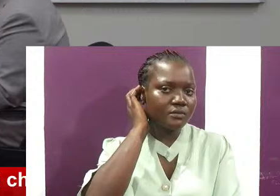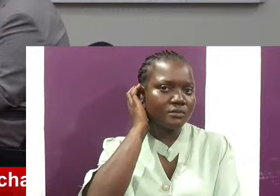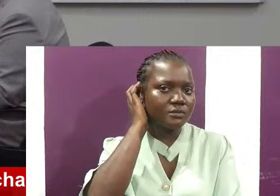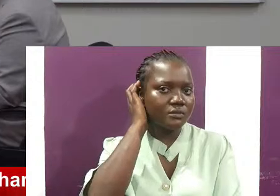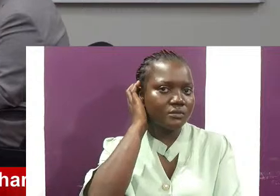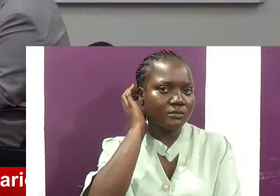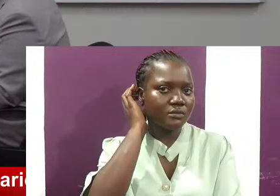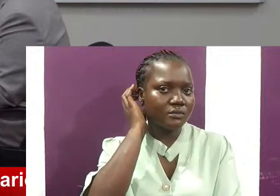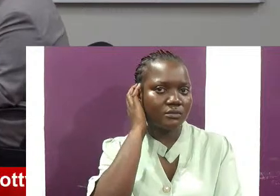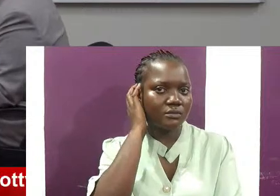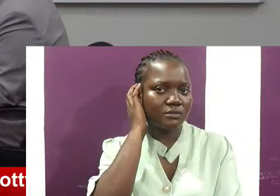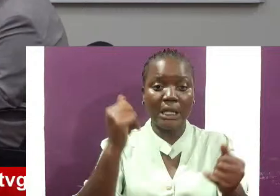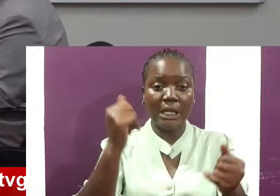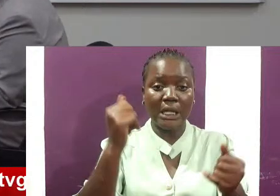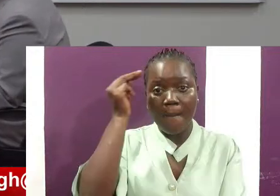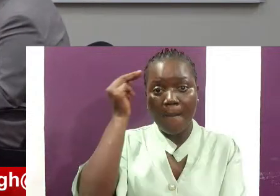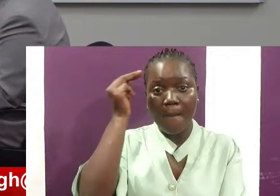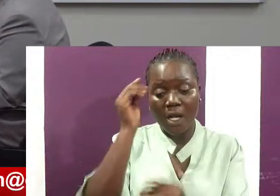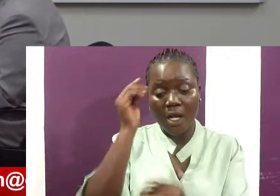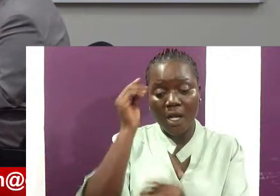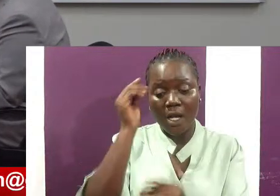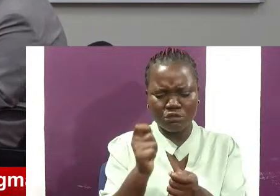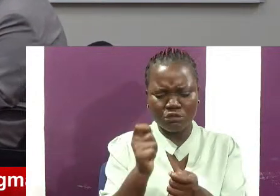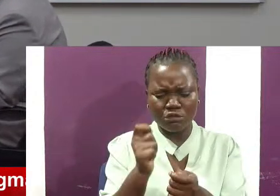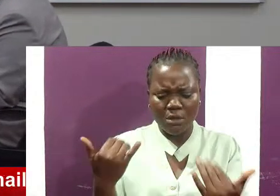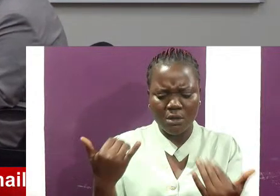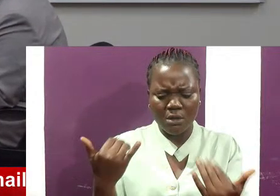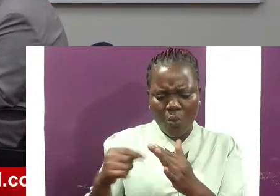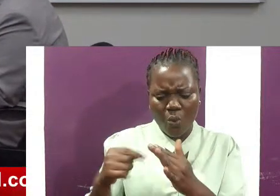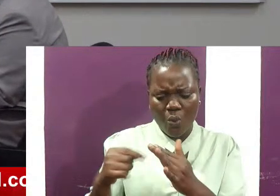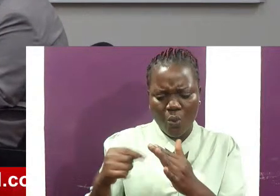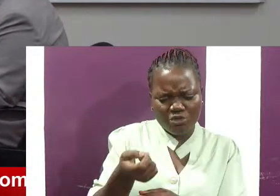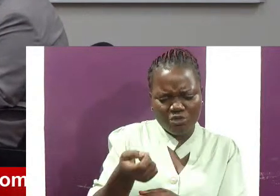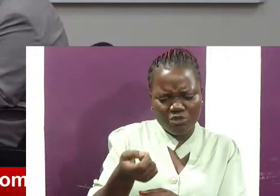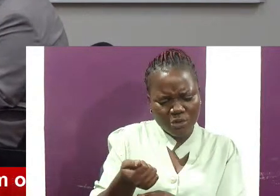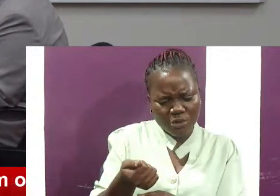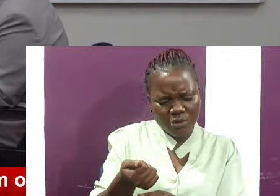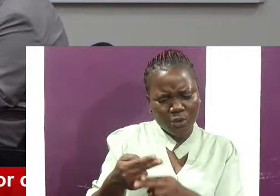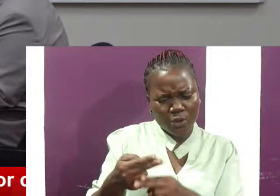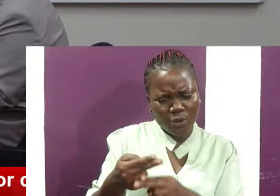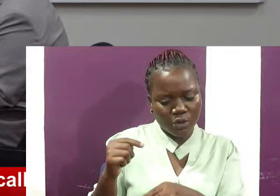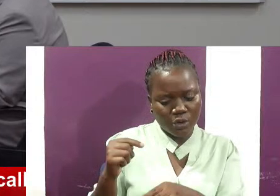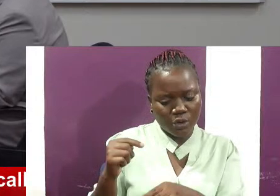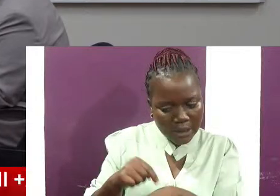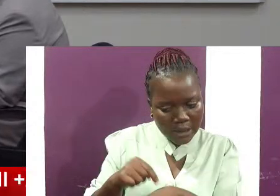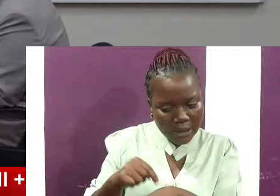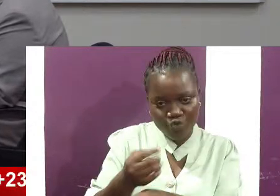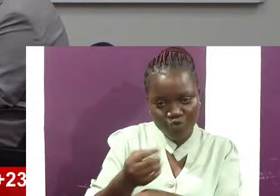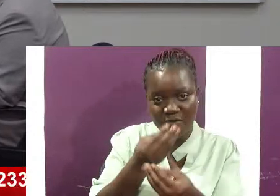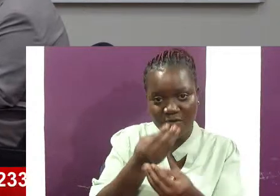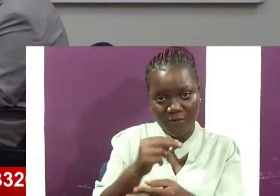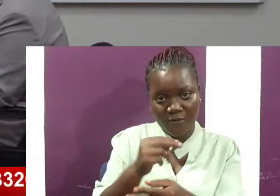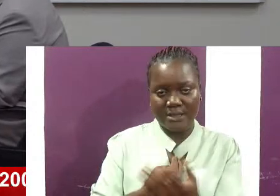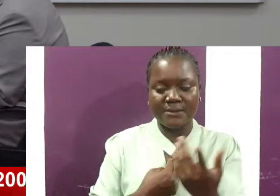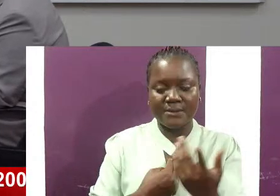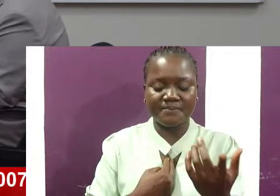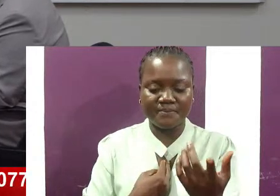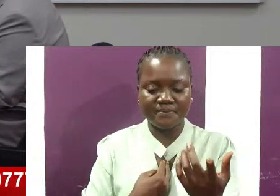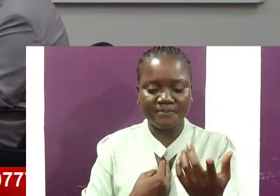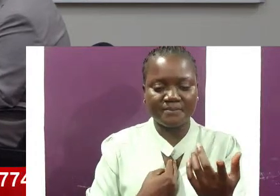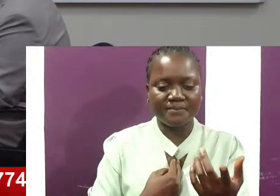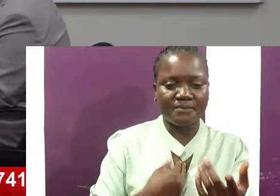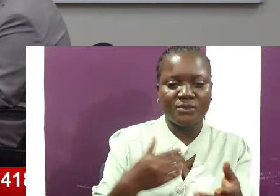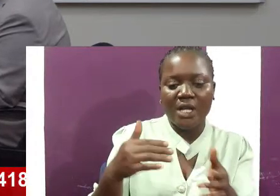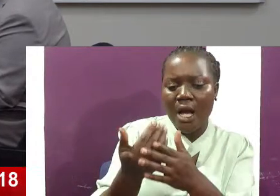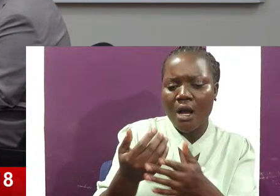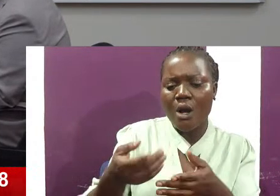point that you just made, that Cornelius being, I mean, directed as to how he can become a